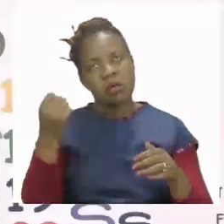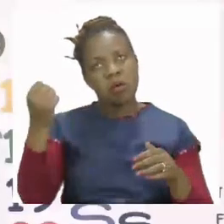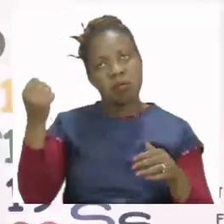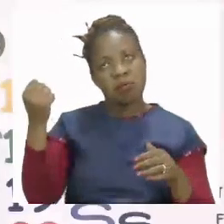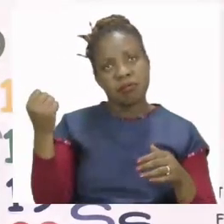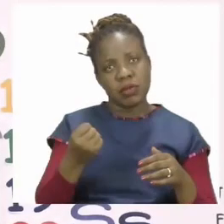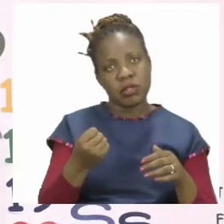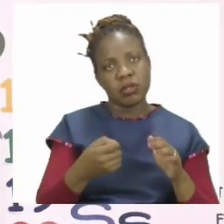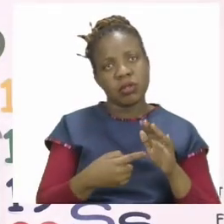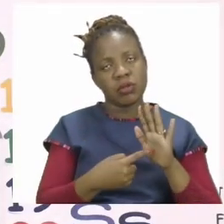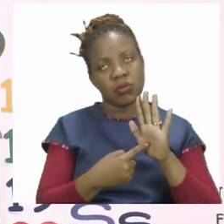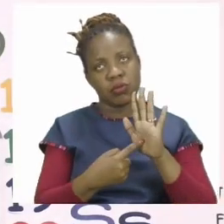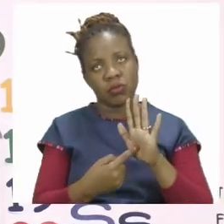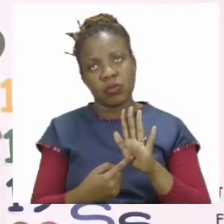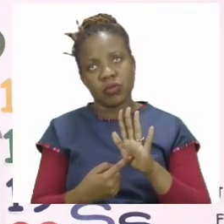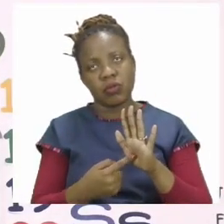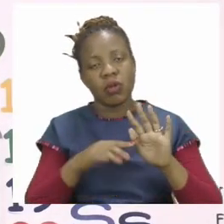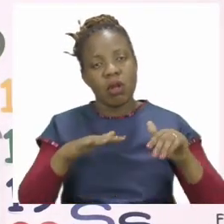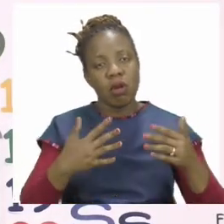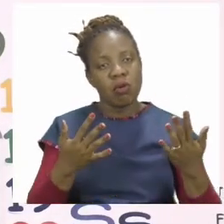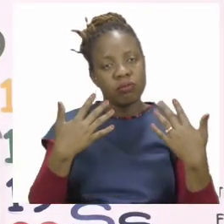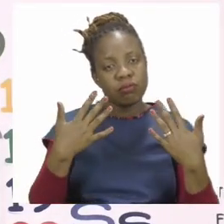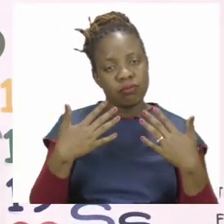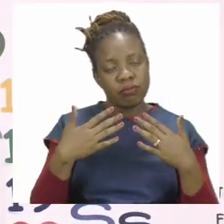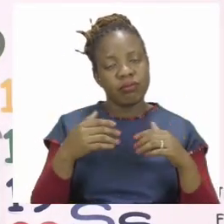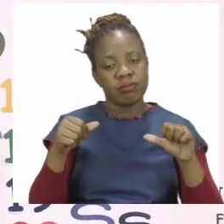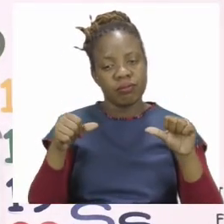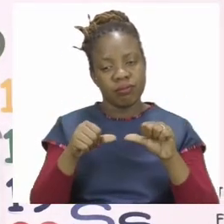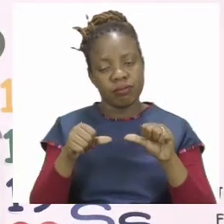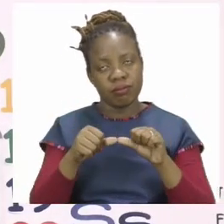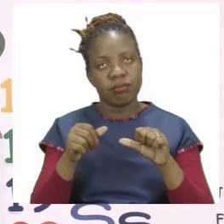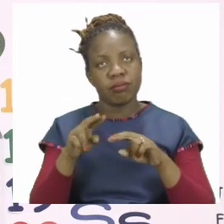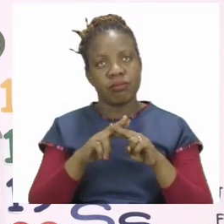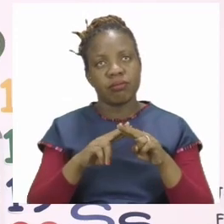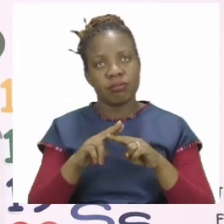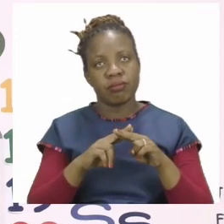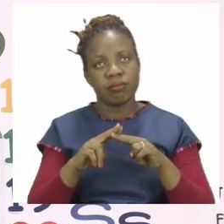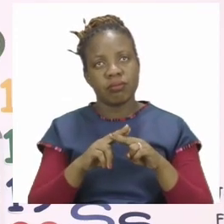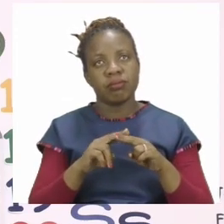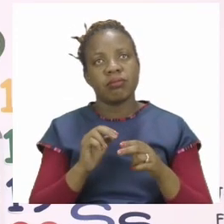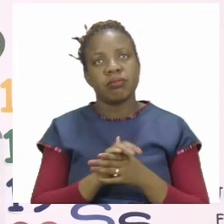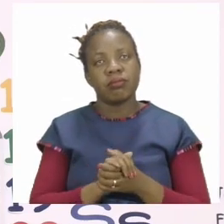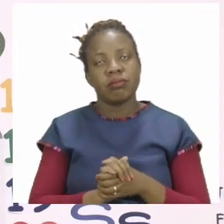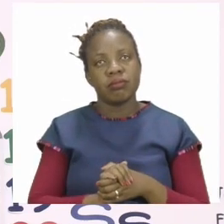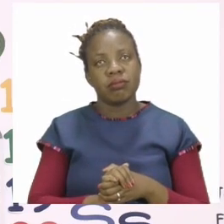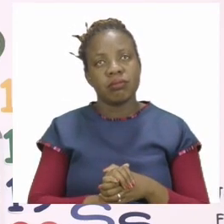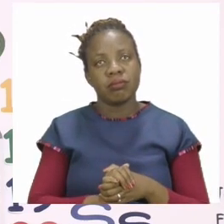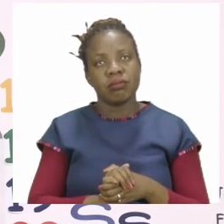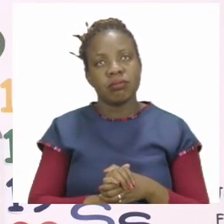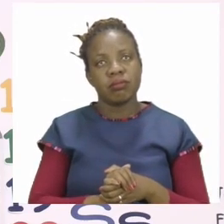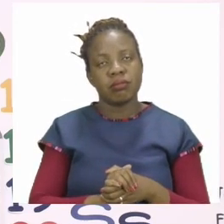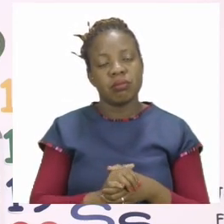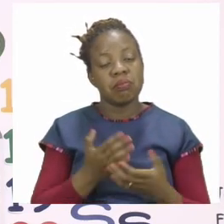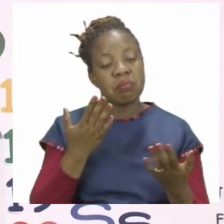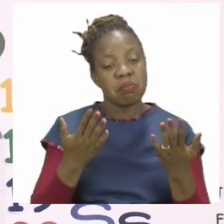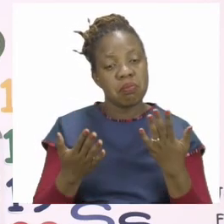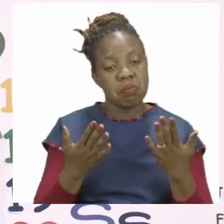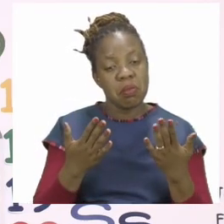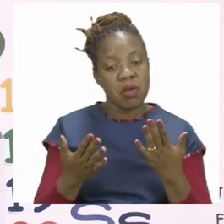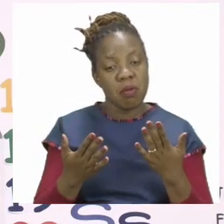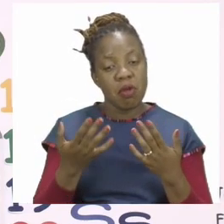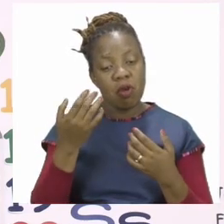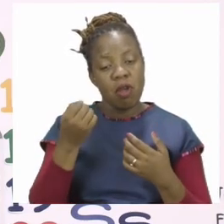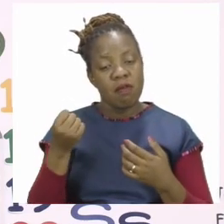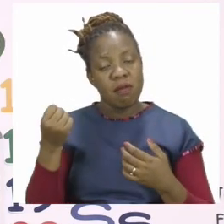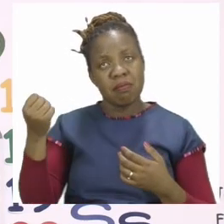ahead to measure your table. Maybe you have a very big table or you might have a smaller